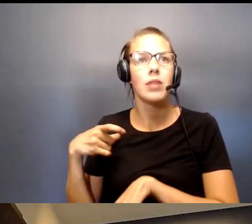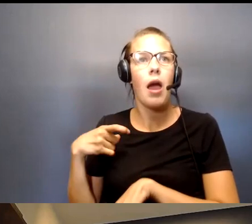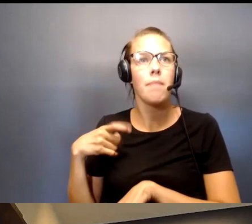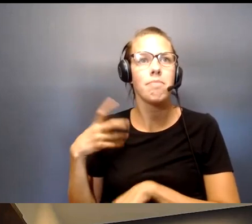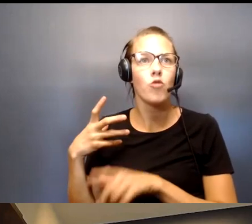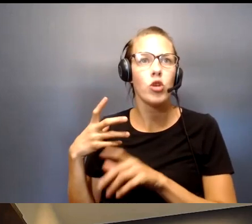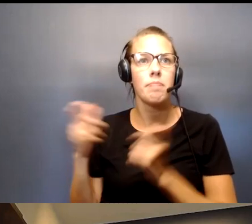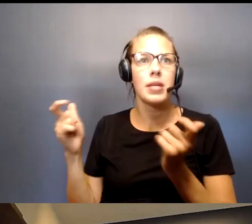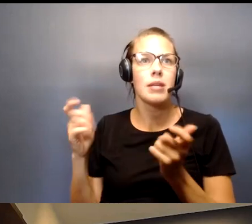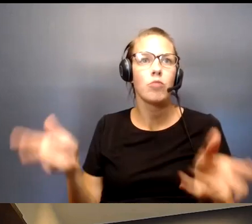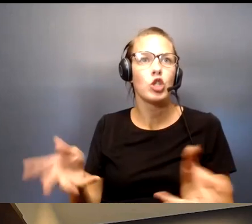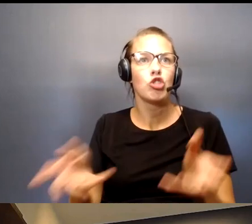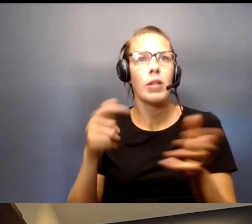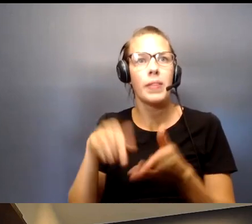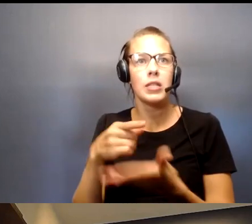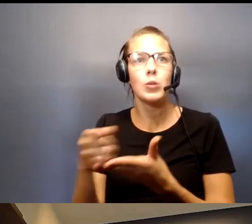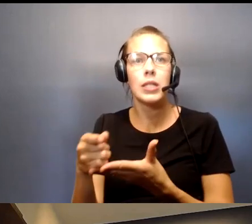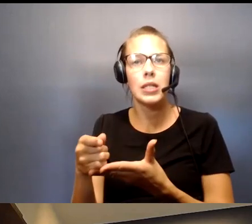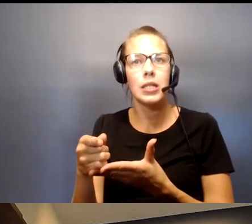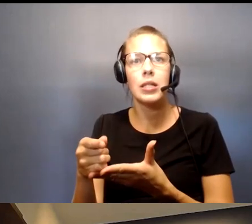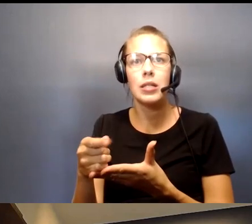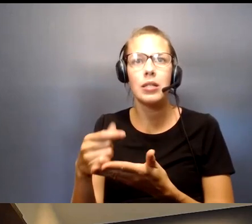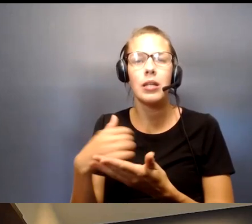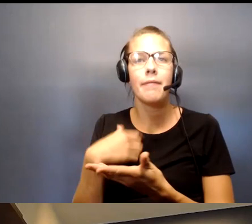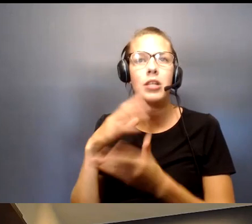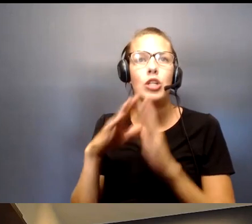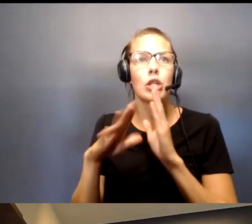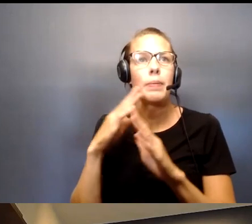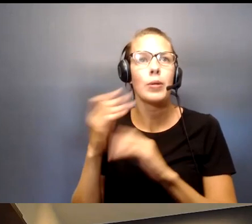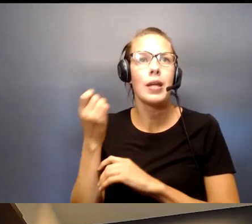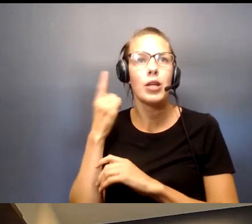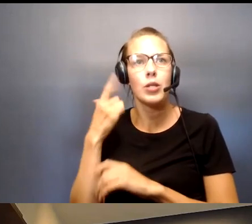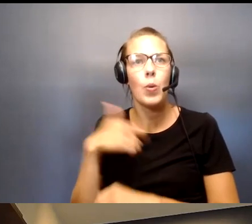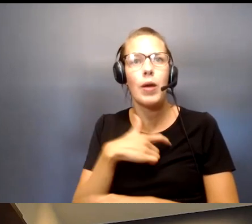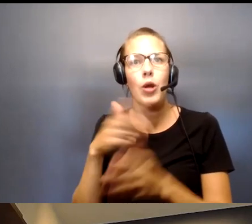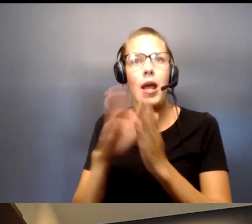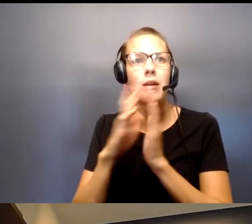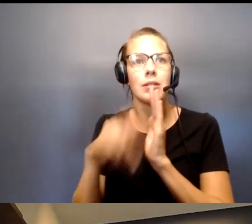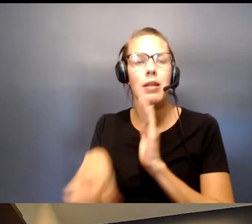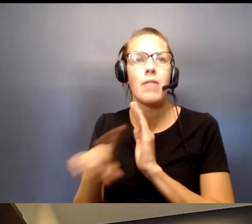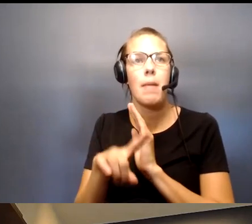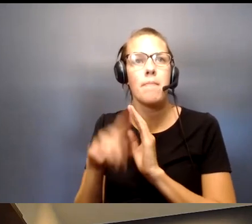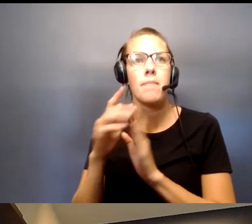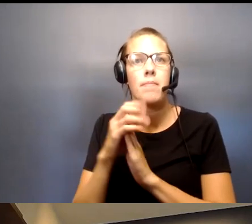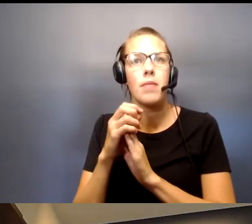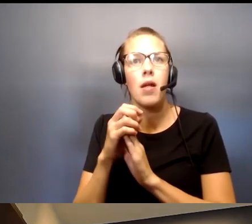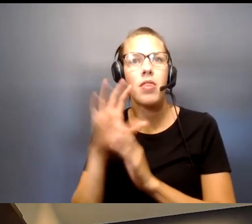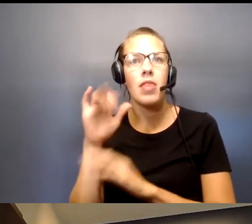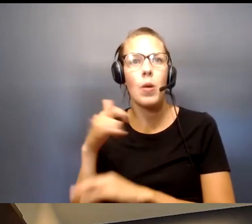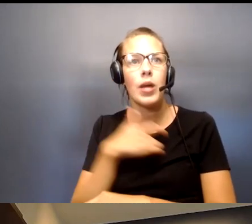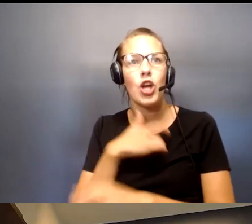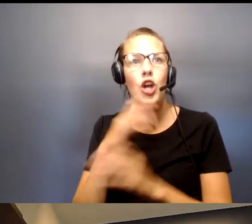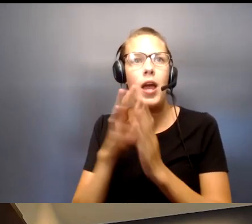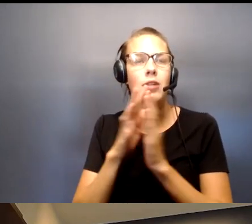push for this. We've got to get the community to understand what we're asking of them. And that is, we're asking